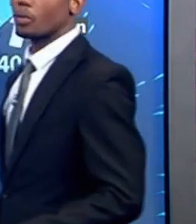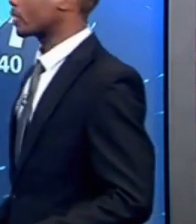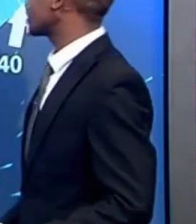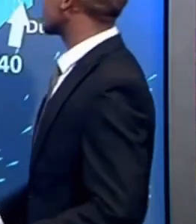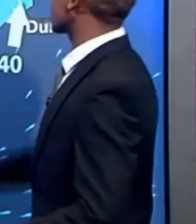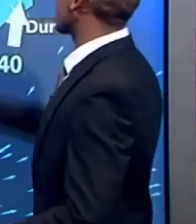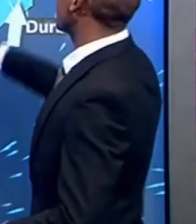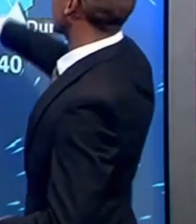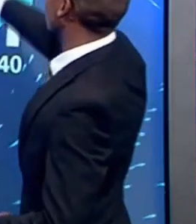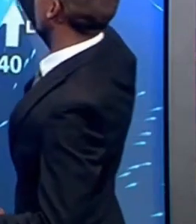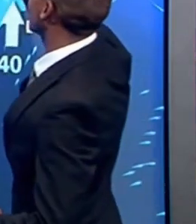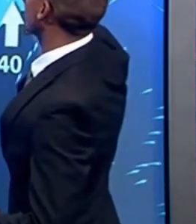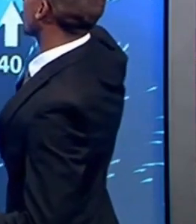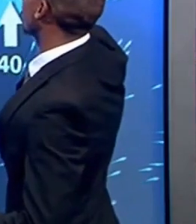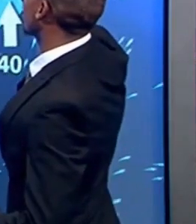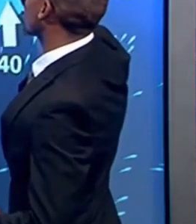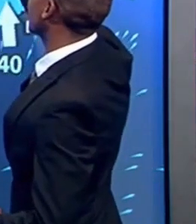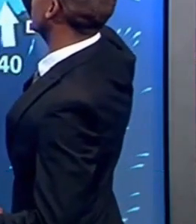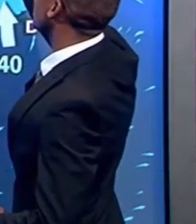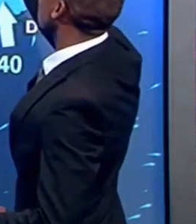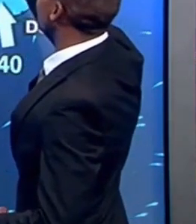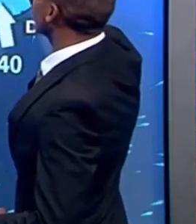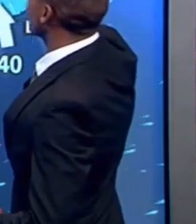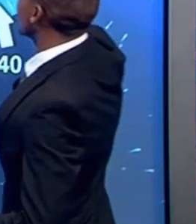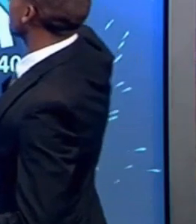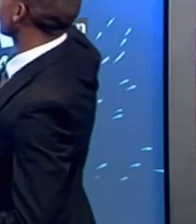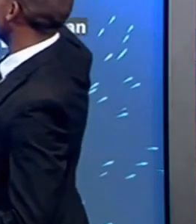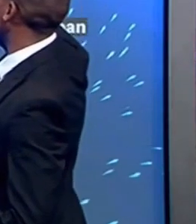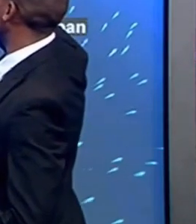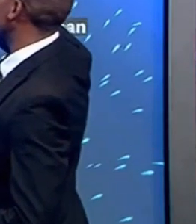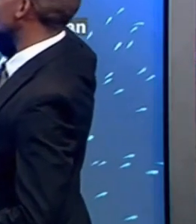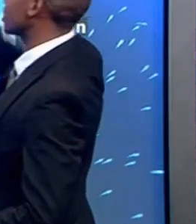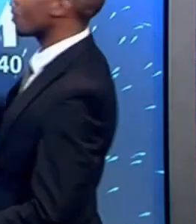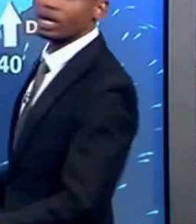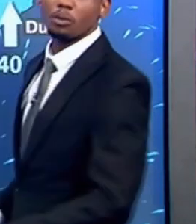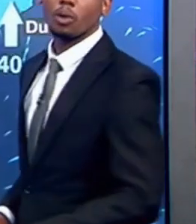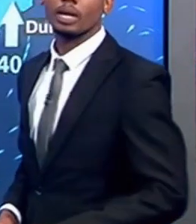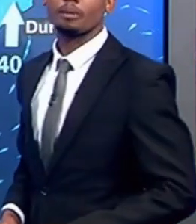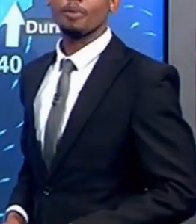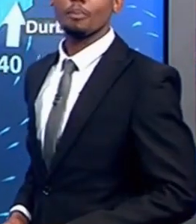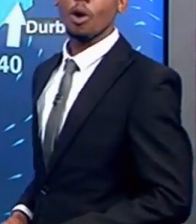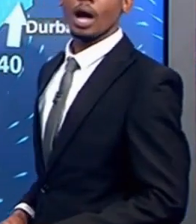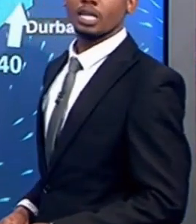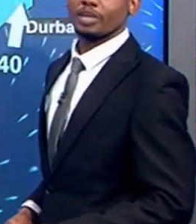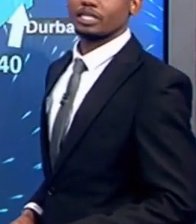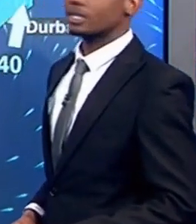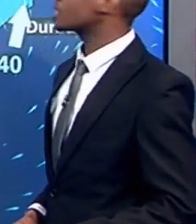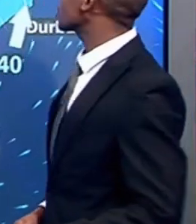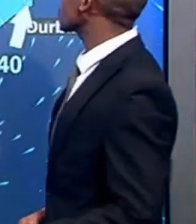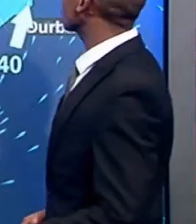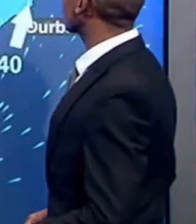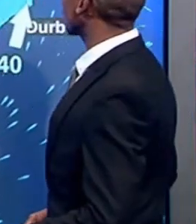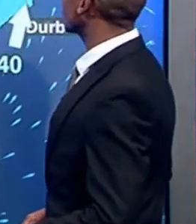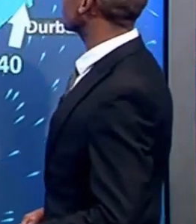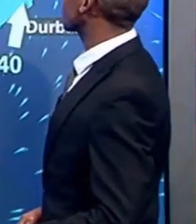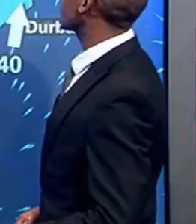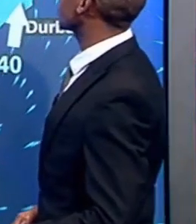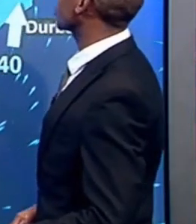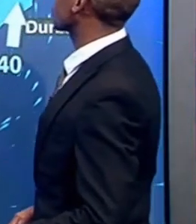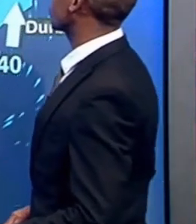gona ka kwagola Eastern Cape di sa le gona dinagodimo tša province re lebetse dipula tša matlakadibe re lebetse gona ka kwagola Limpopo ka diperesente tše